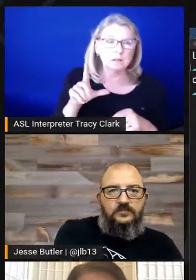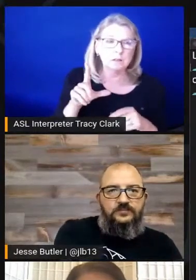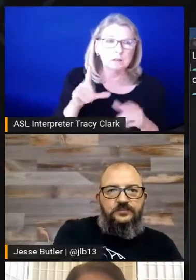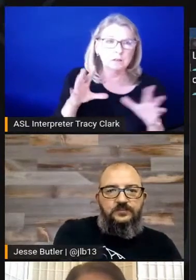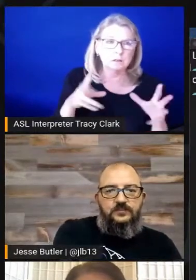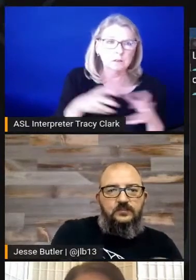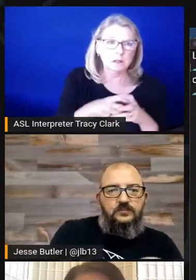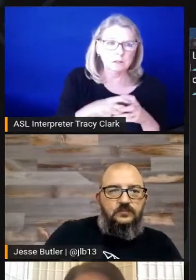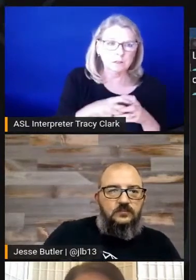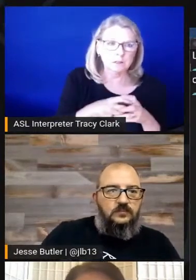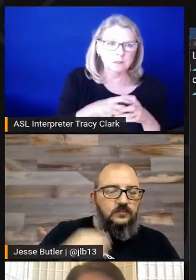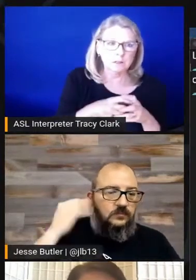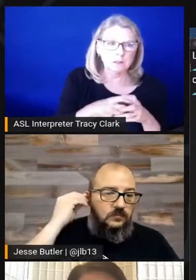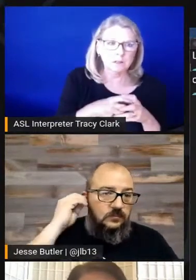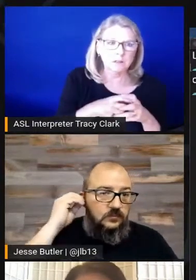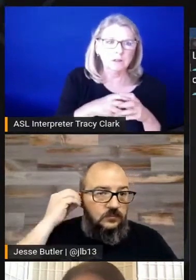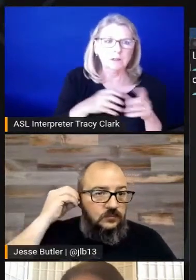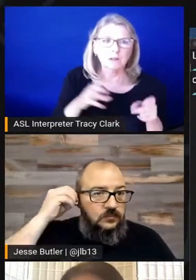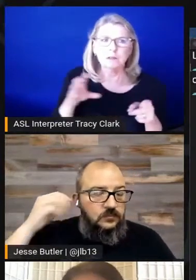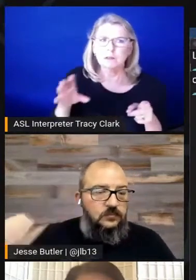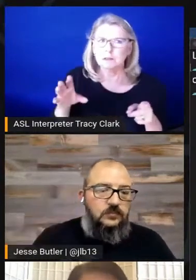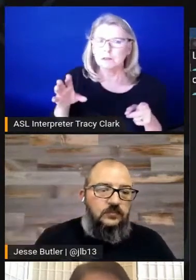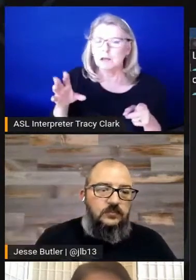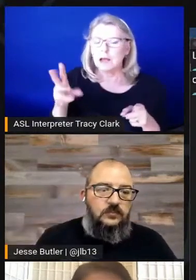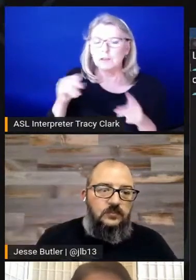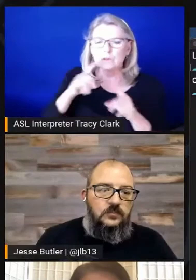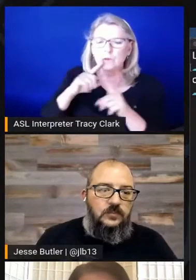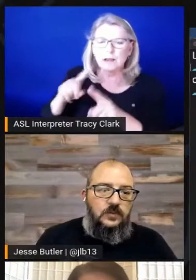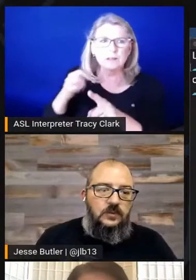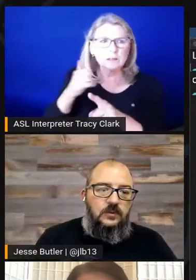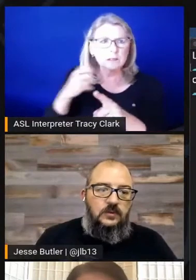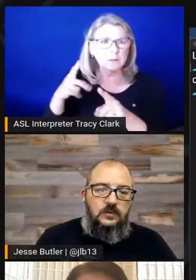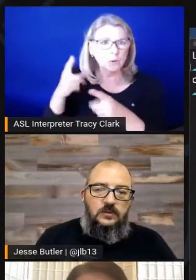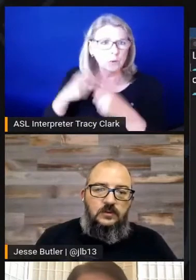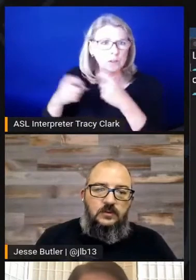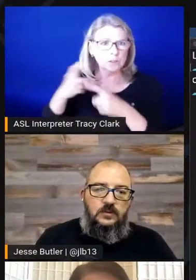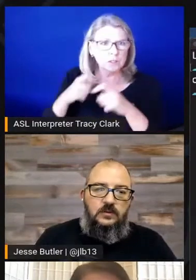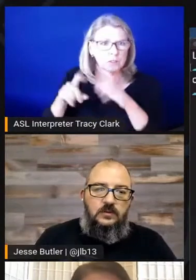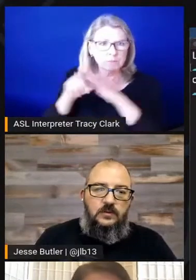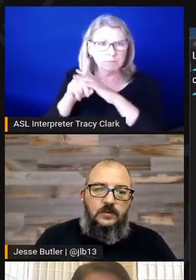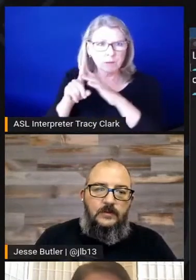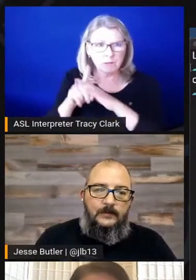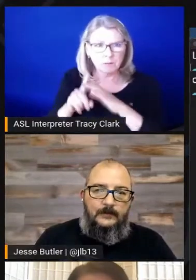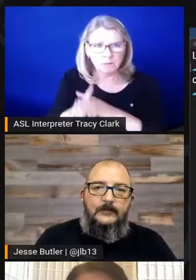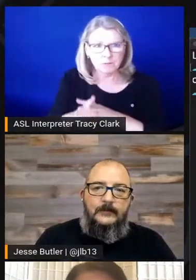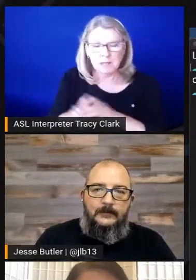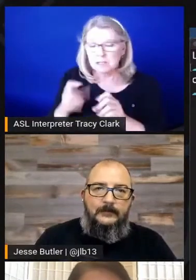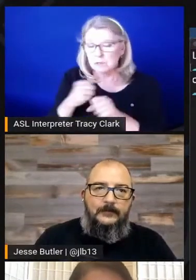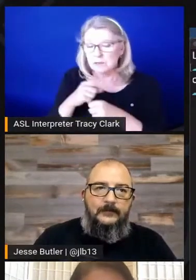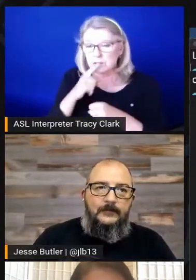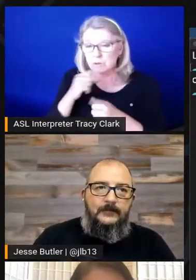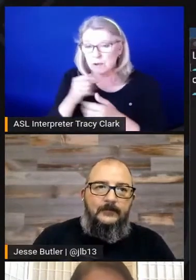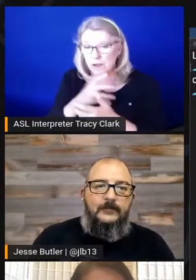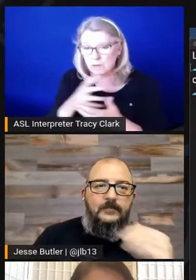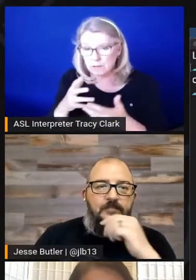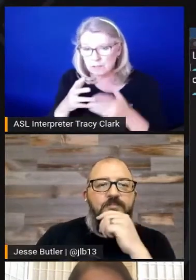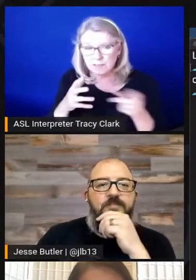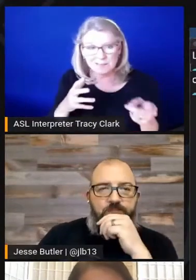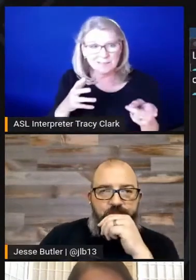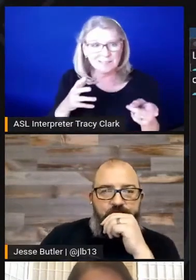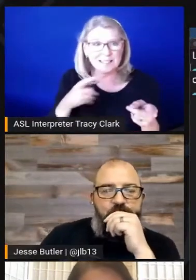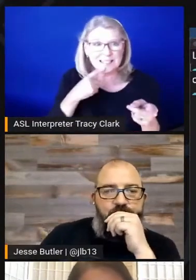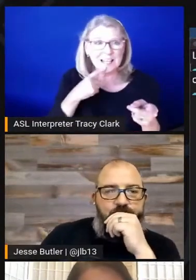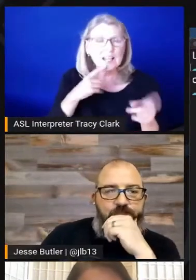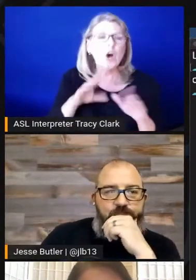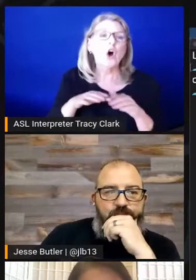Yeah, and just to address some of the questions that folks have, just to make sure everything, as Jesse said, is open source and available on